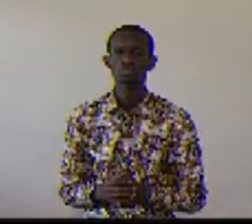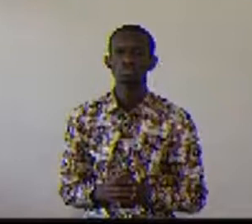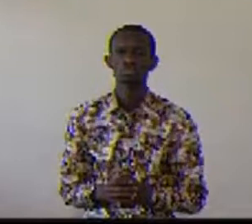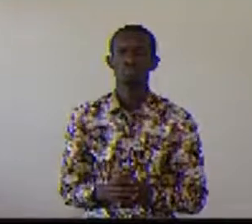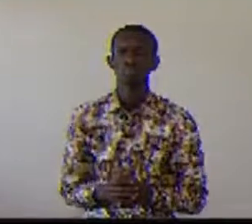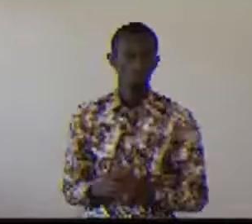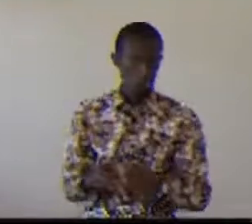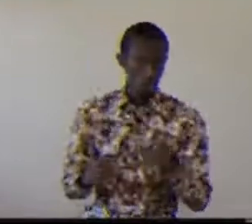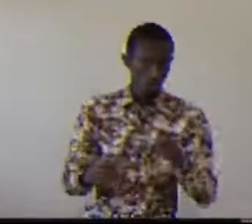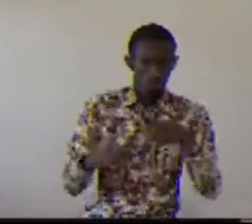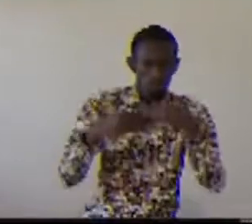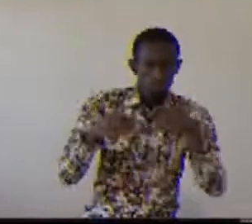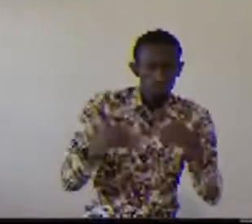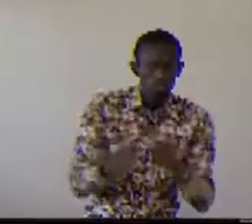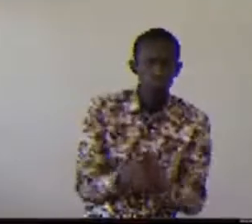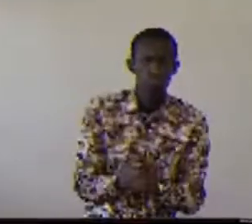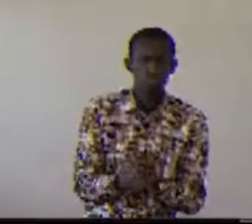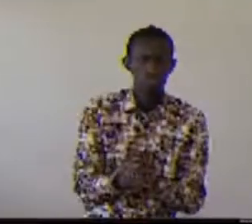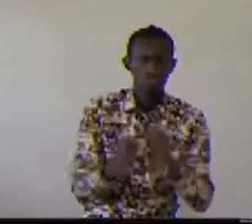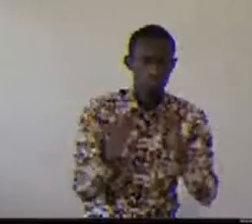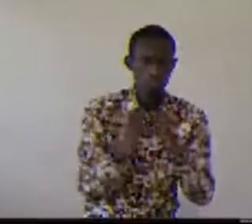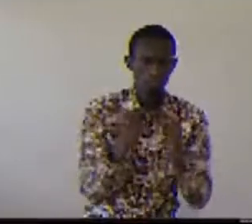intermolecular forces